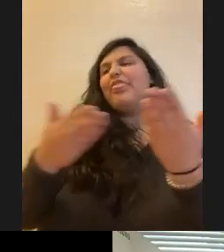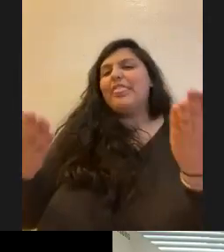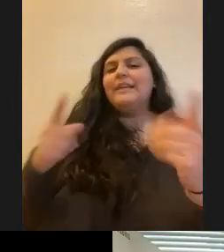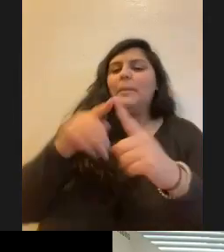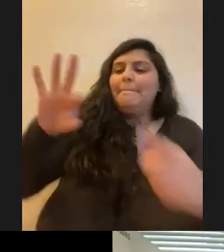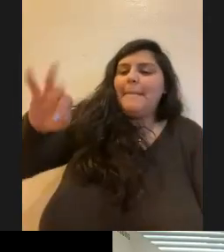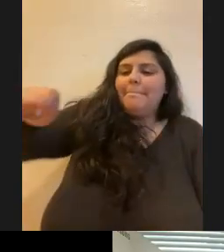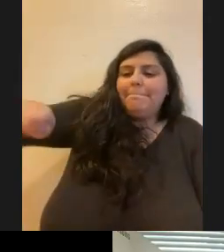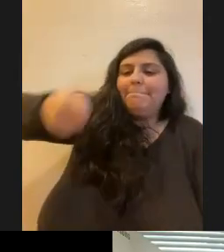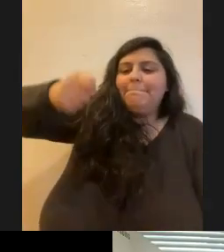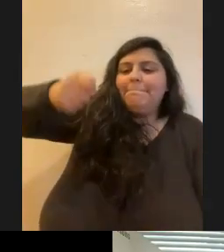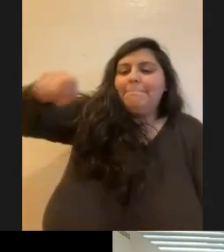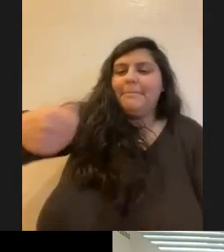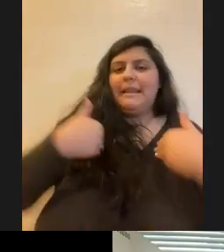gently.